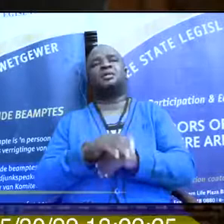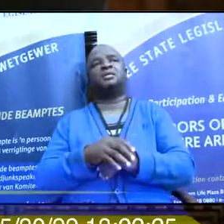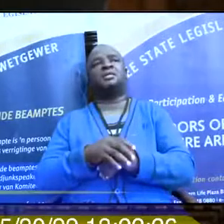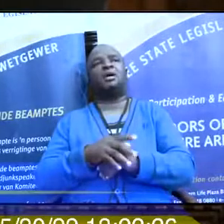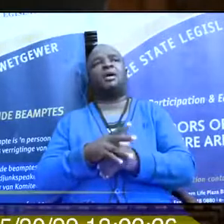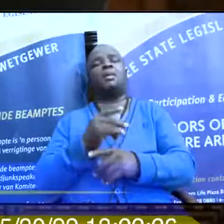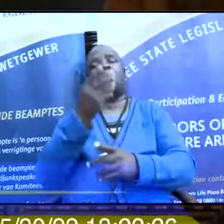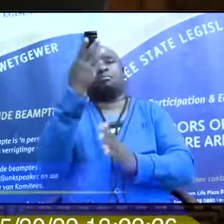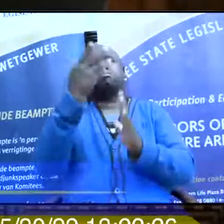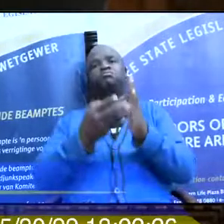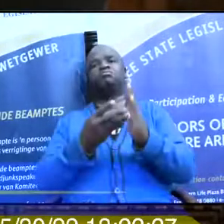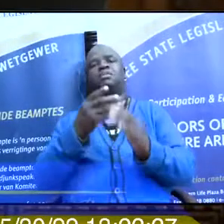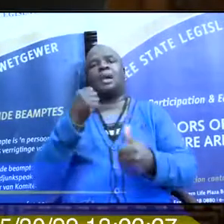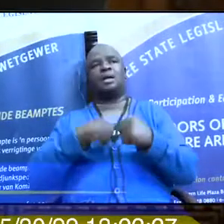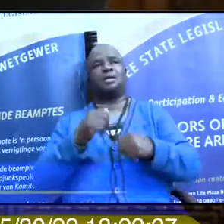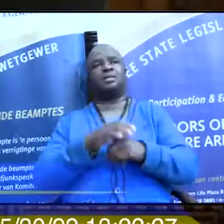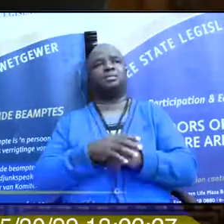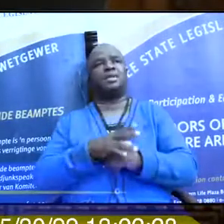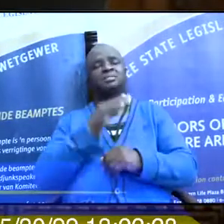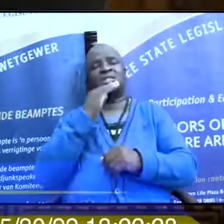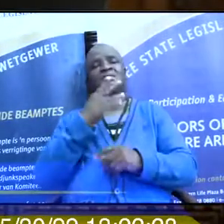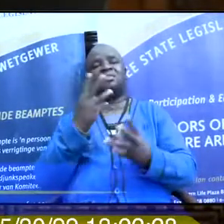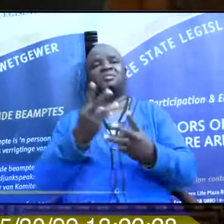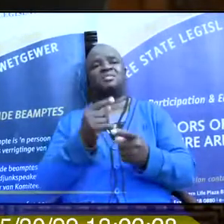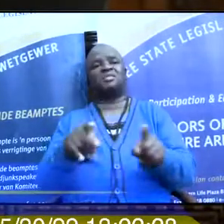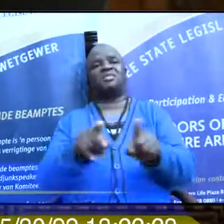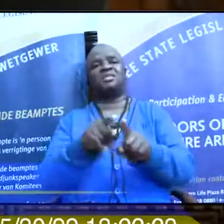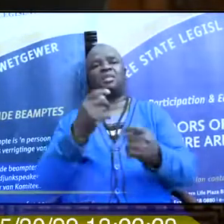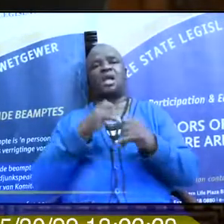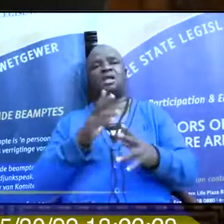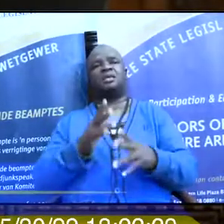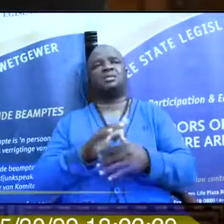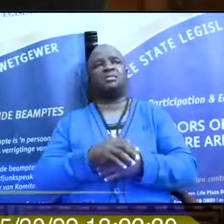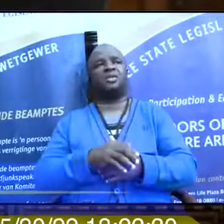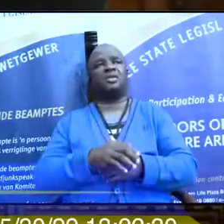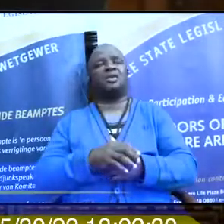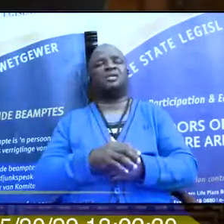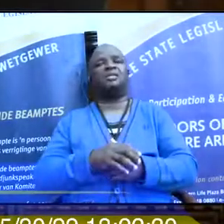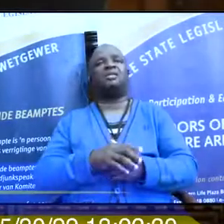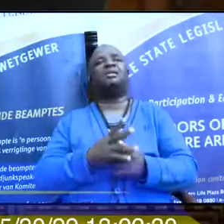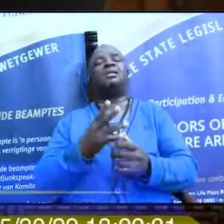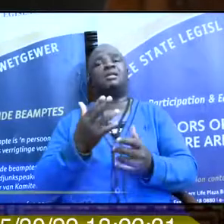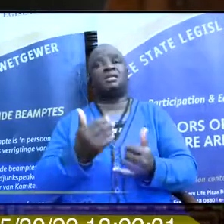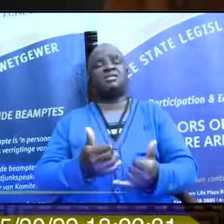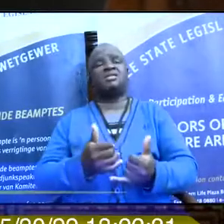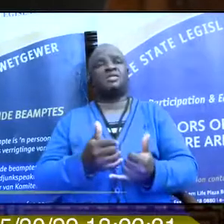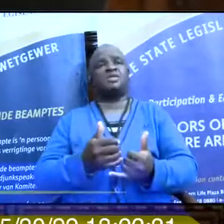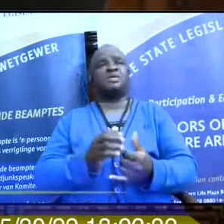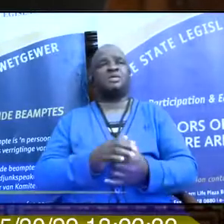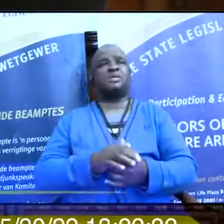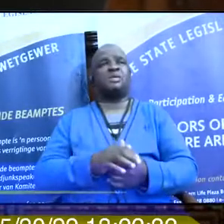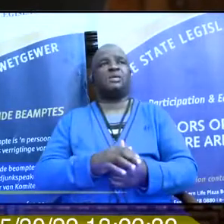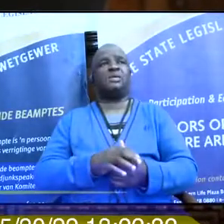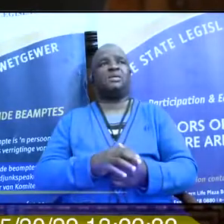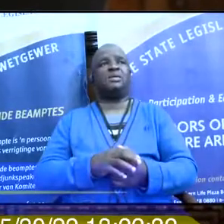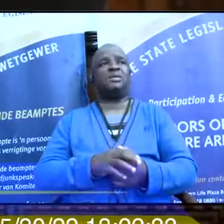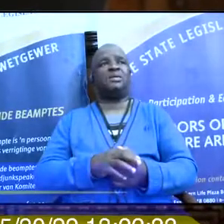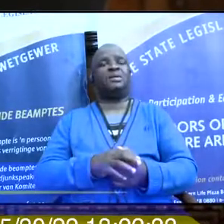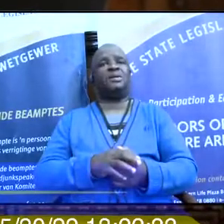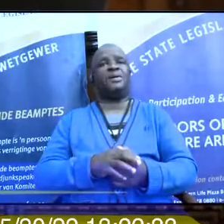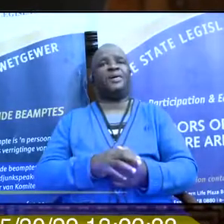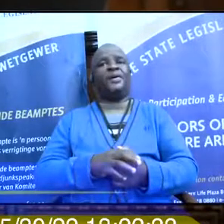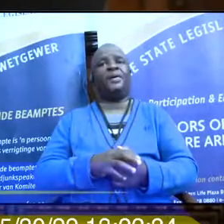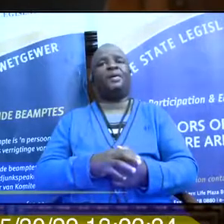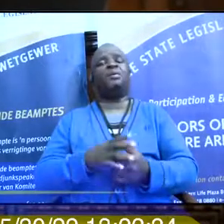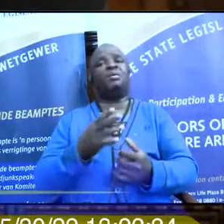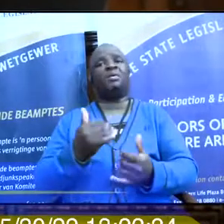mean we are in hollywood the abnormal situation a situation is adversely affecting the